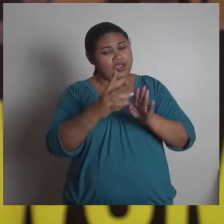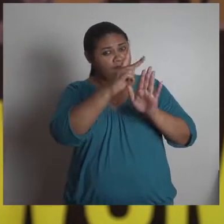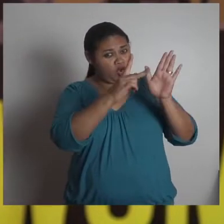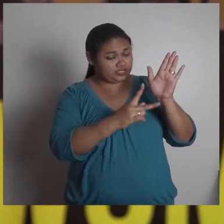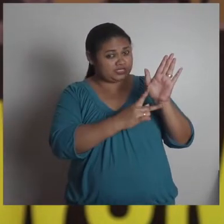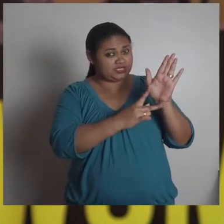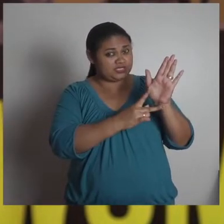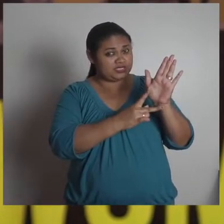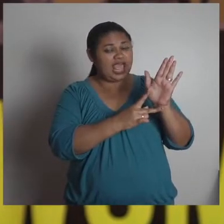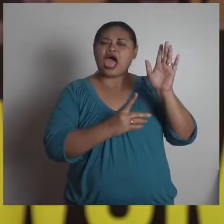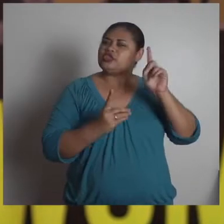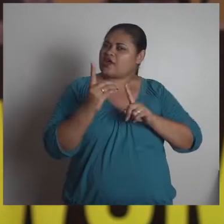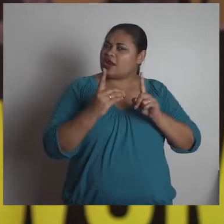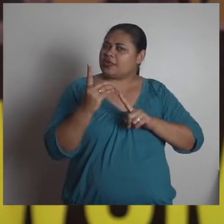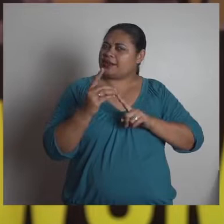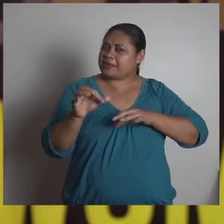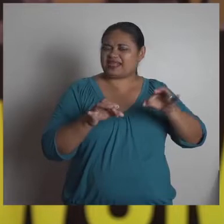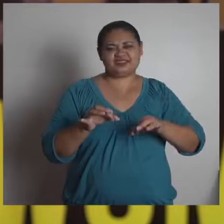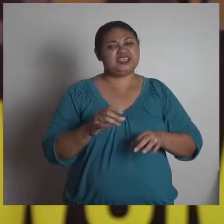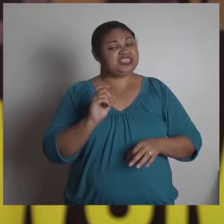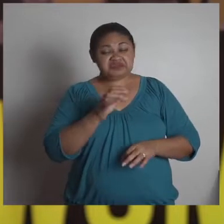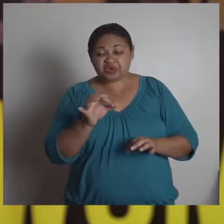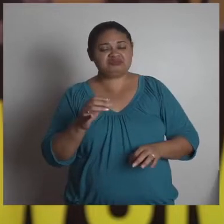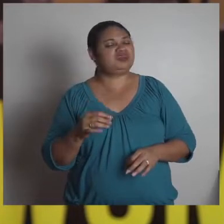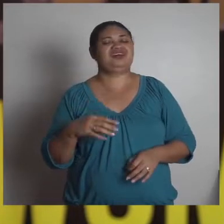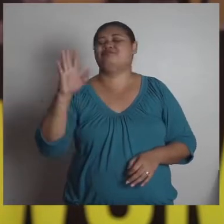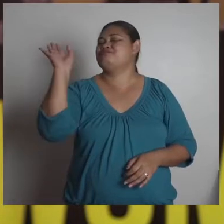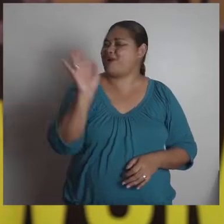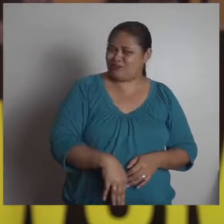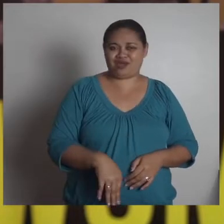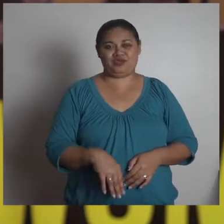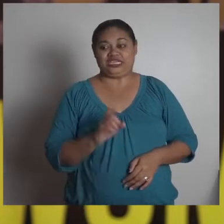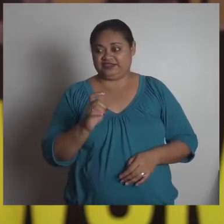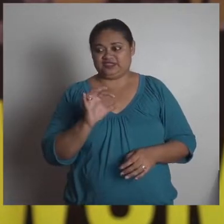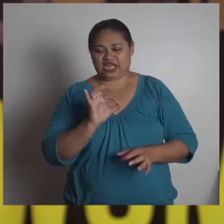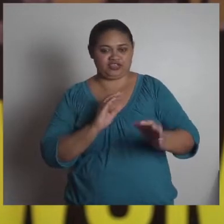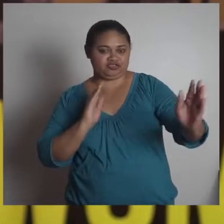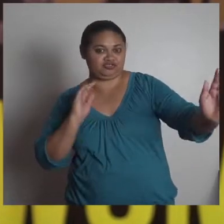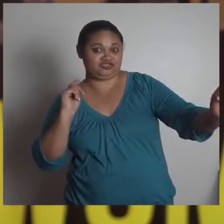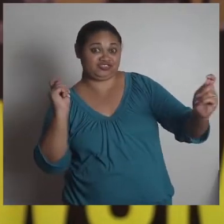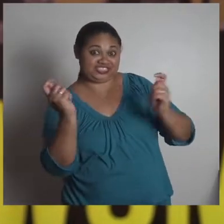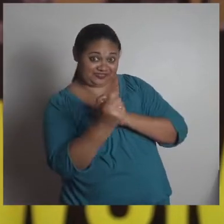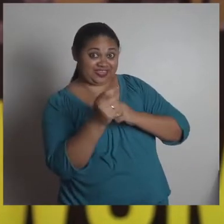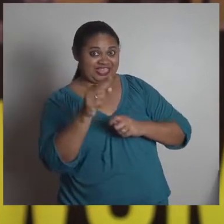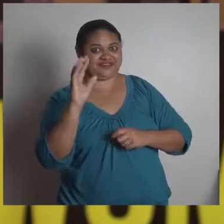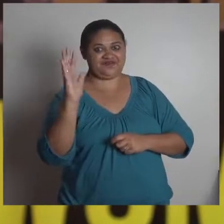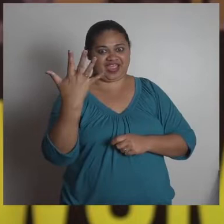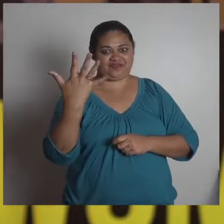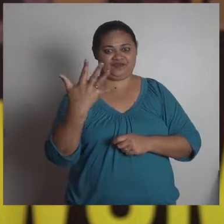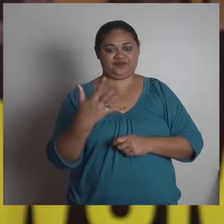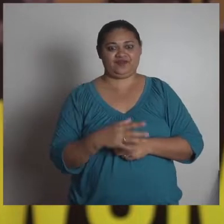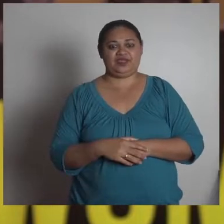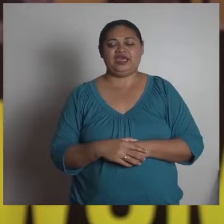our frameworks and our policies and our development plans? Because otherwise, no point having us in the room until something